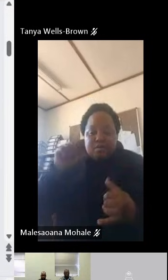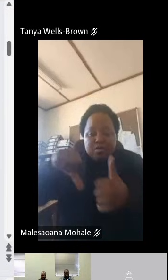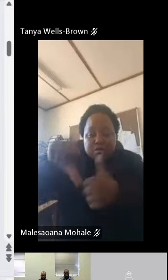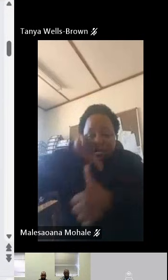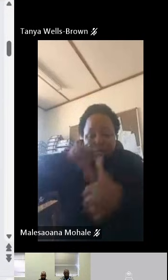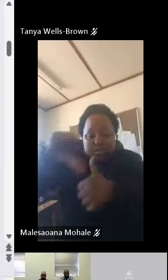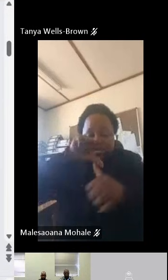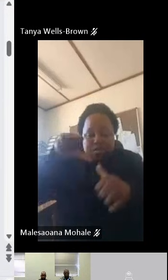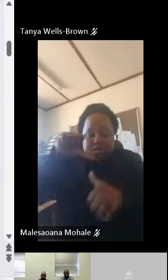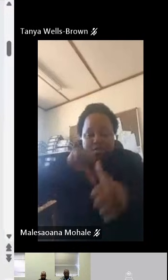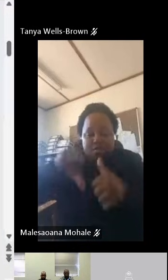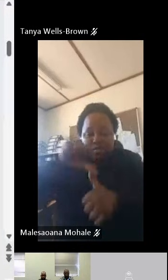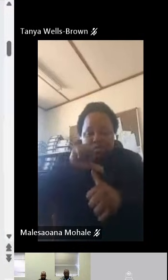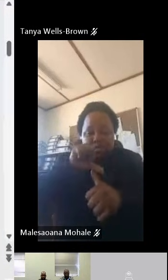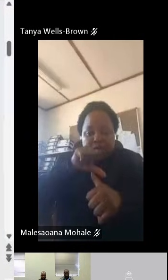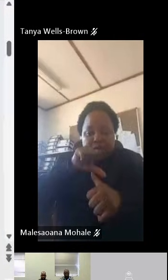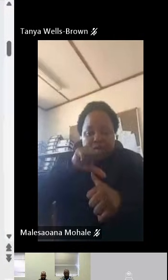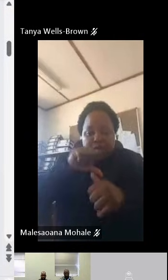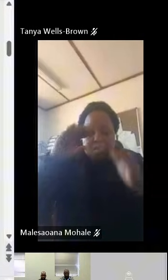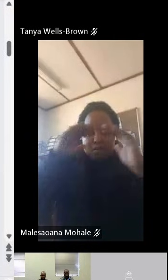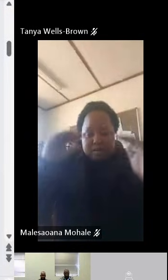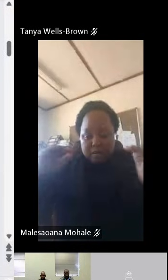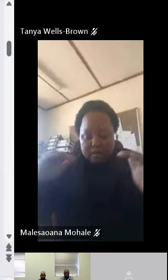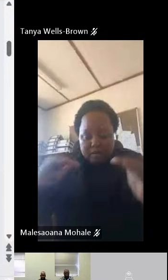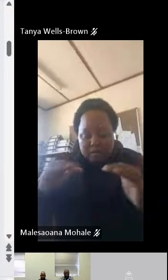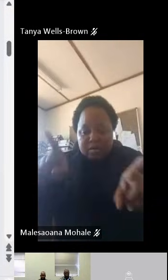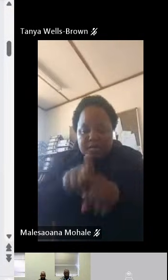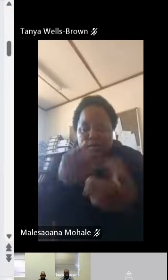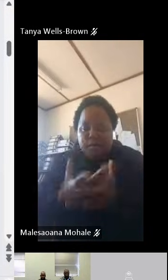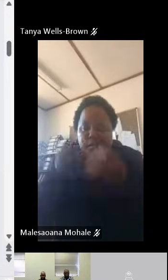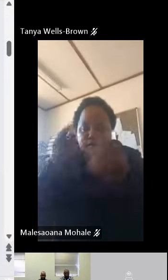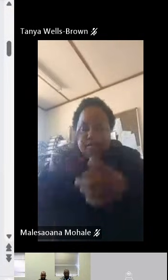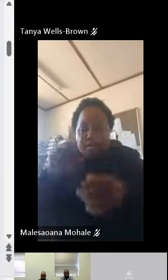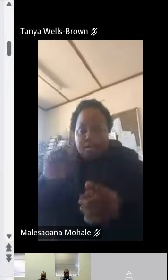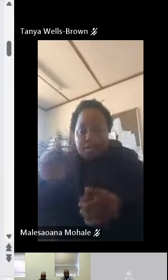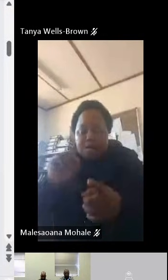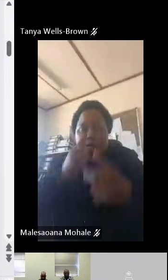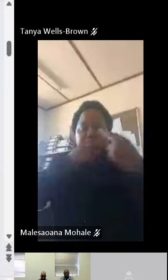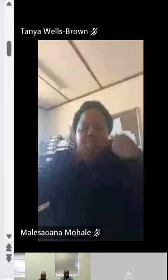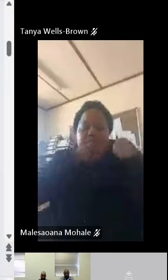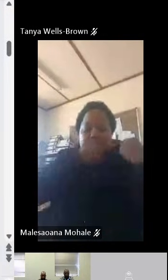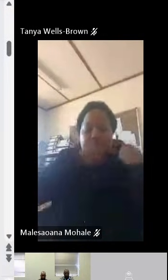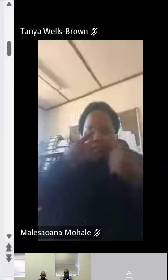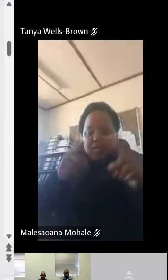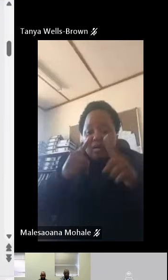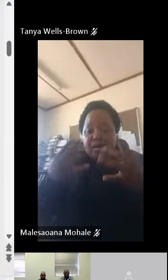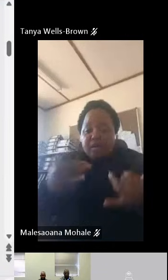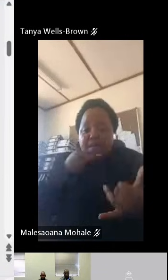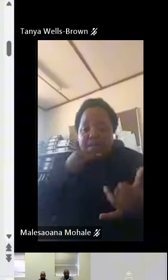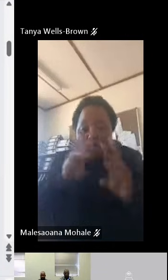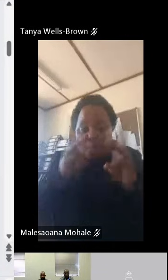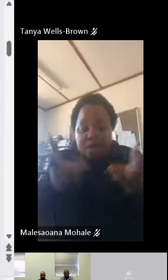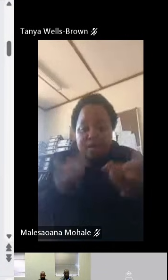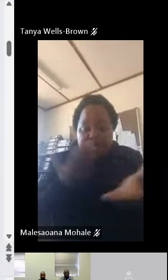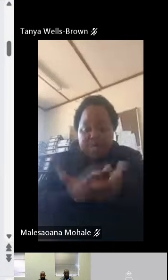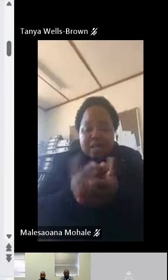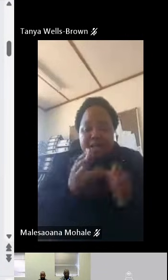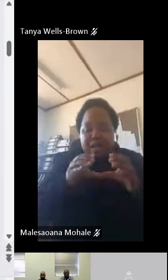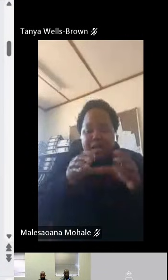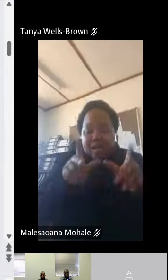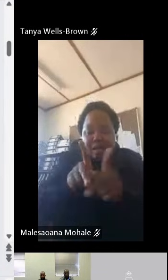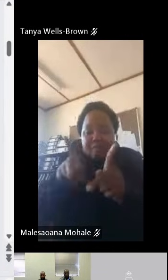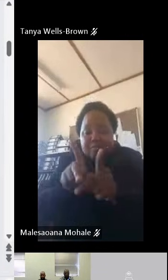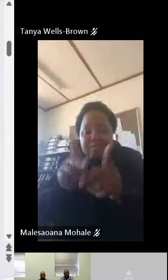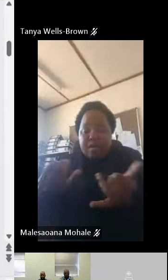the responsibilities within the community. And it says if the world was being classified, saying men will be